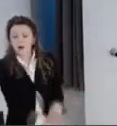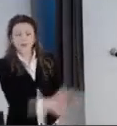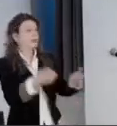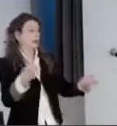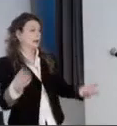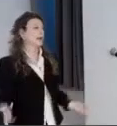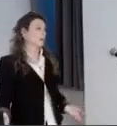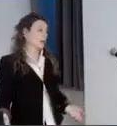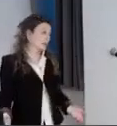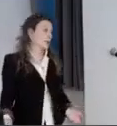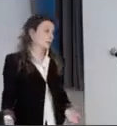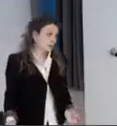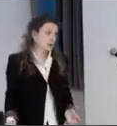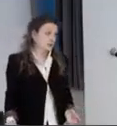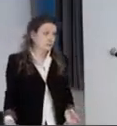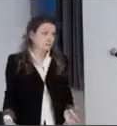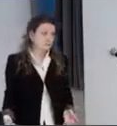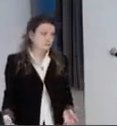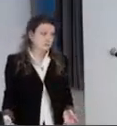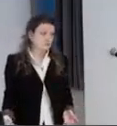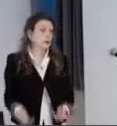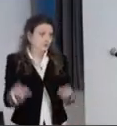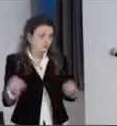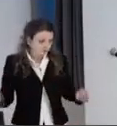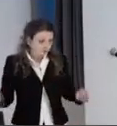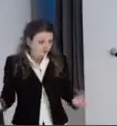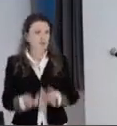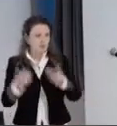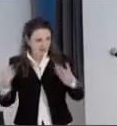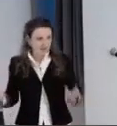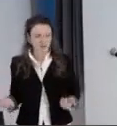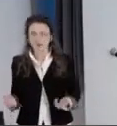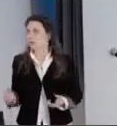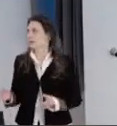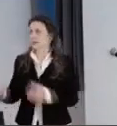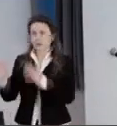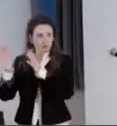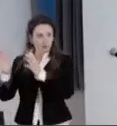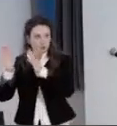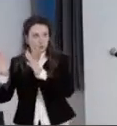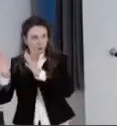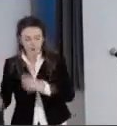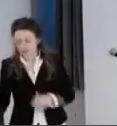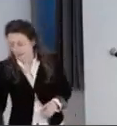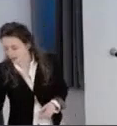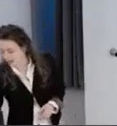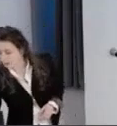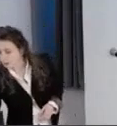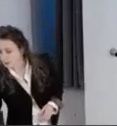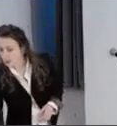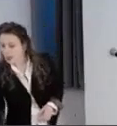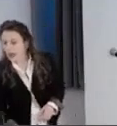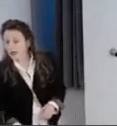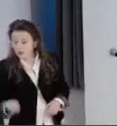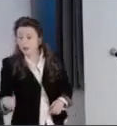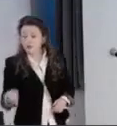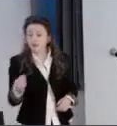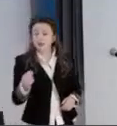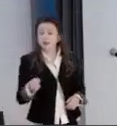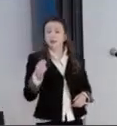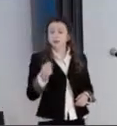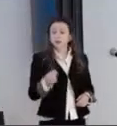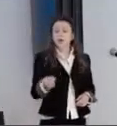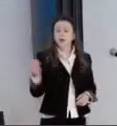which are other unlikely elements in fashion design. So again, to appreciate the cleverness of the design, we need to know what all these things are. And it's